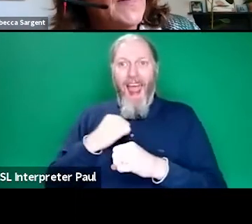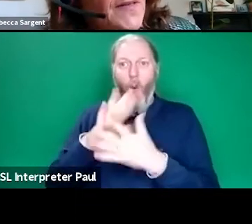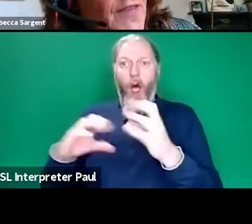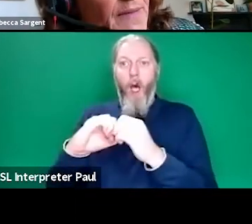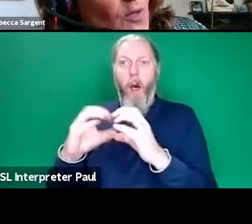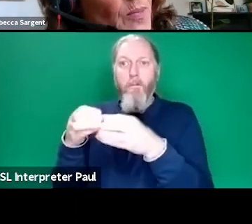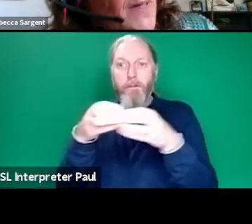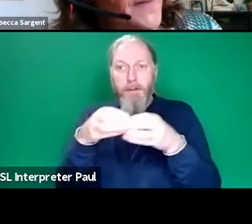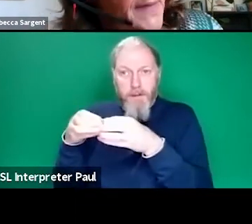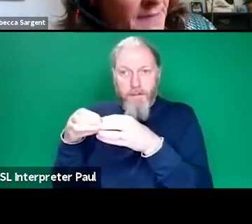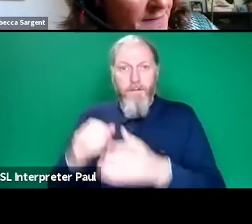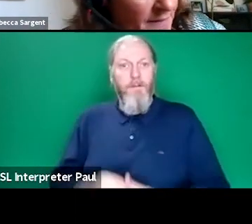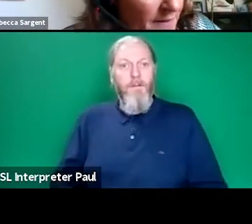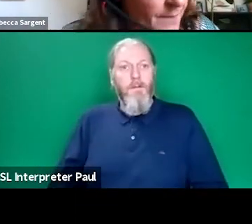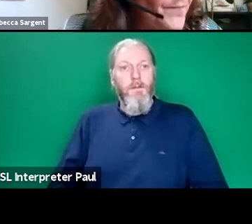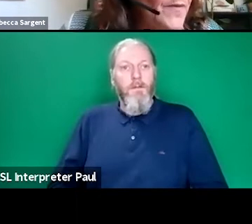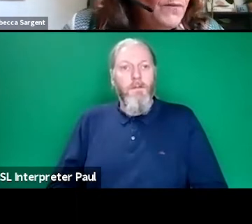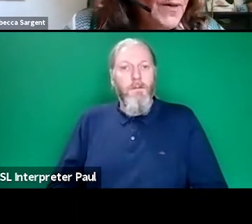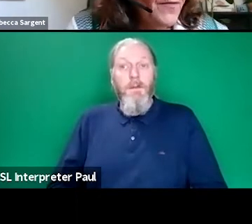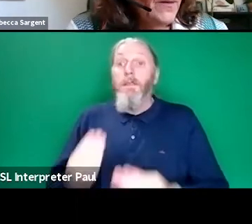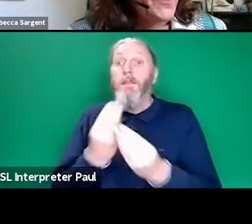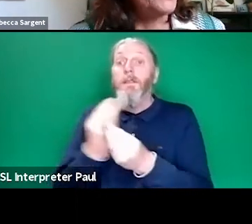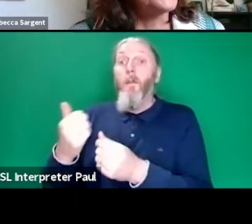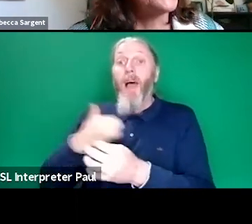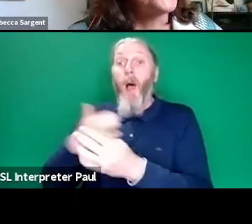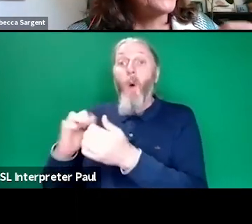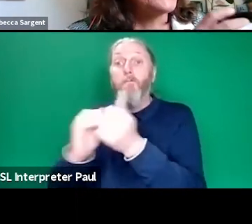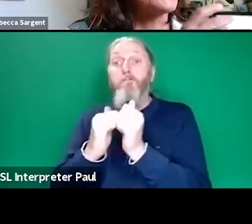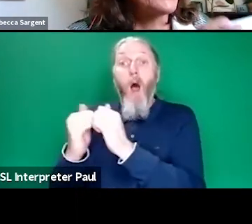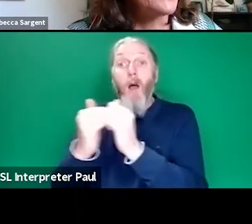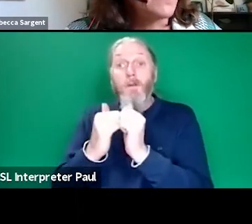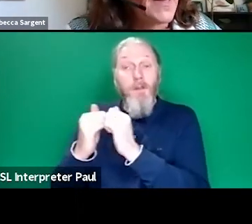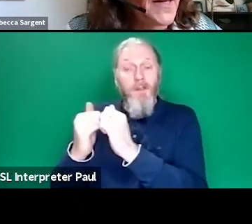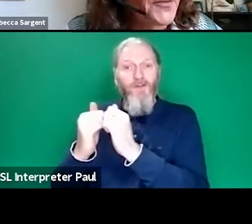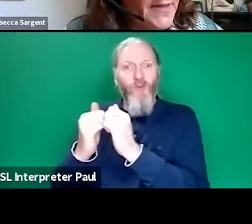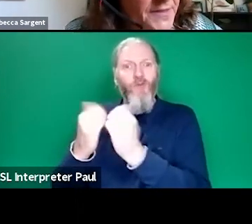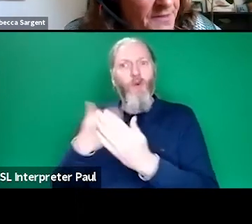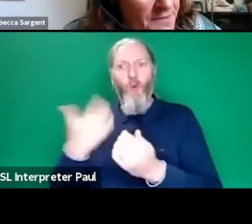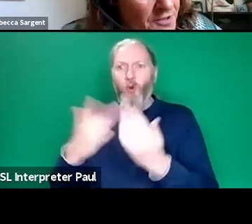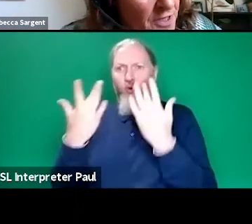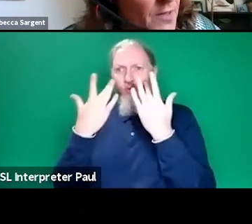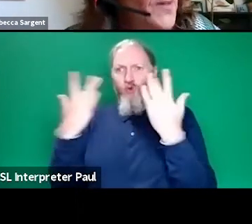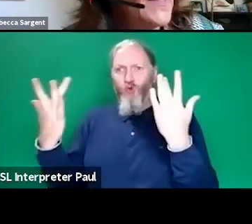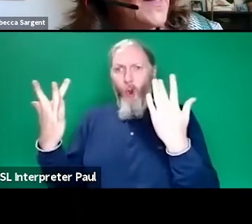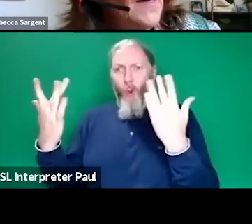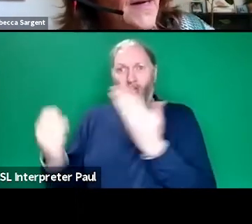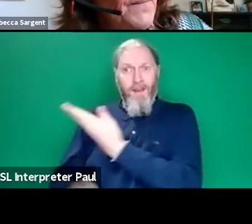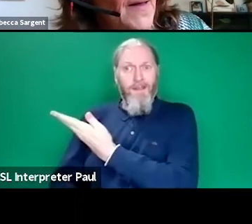Some of our family hub partners, we felt we just wanted to show this slide really, just to